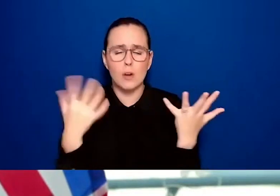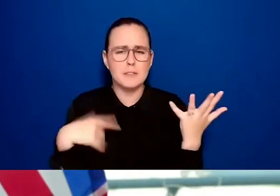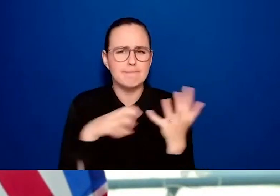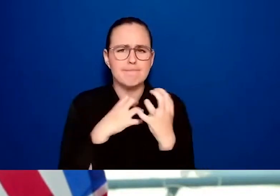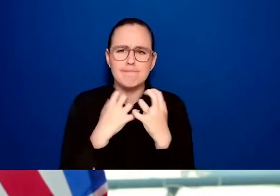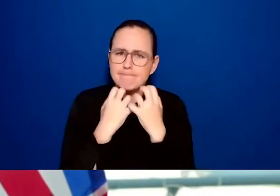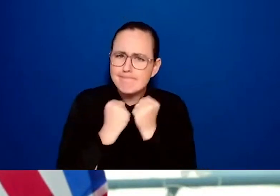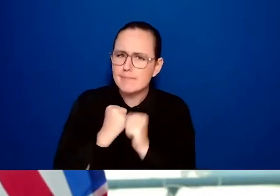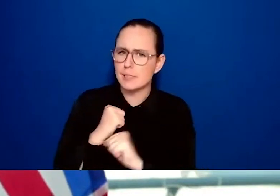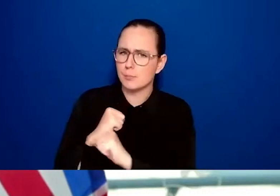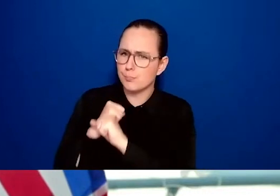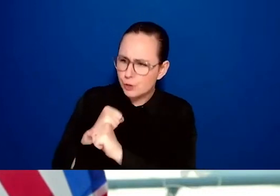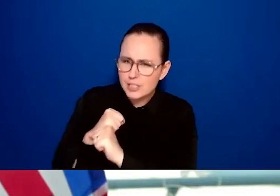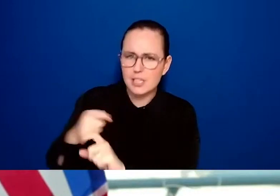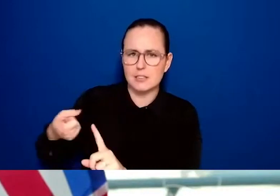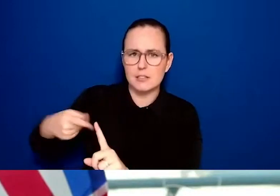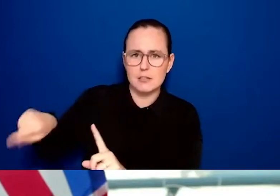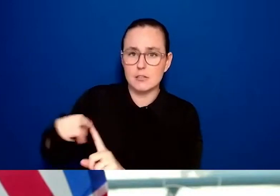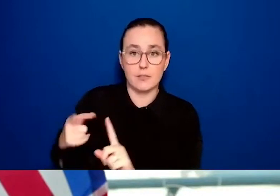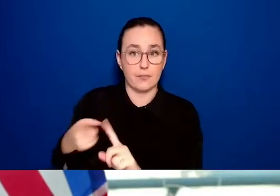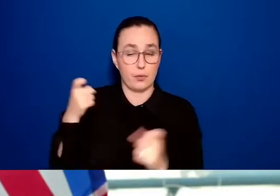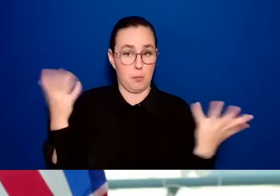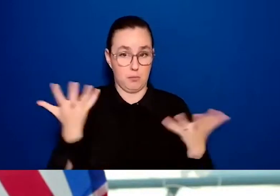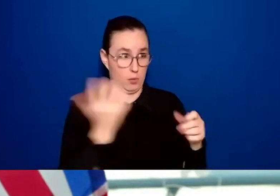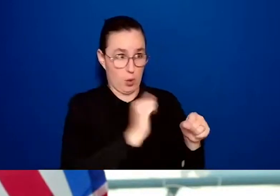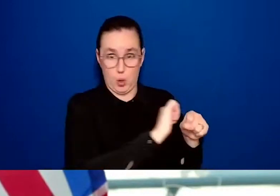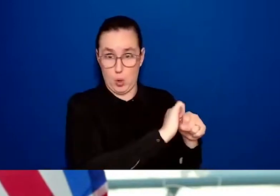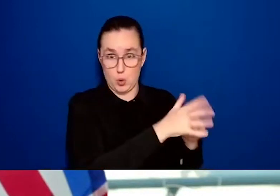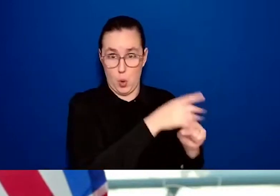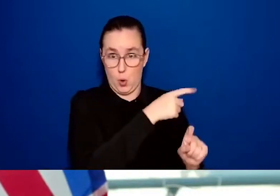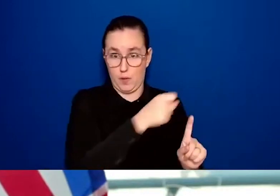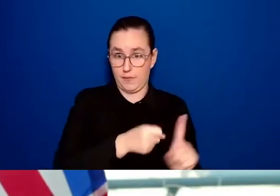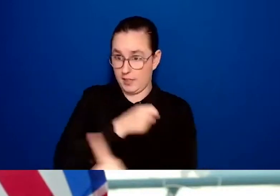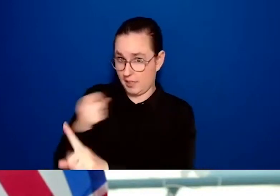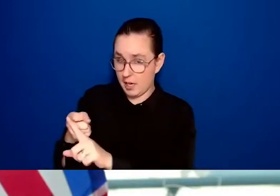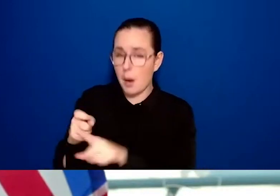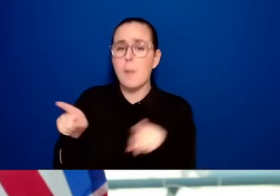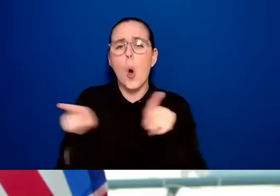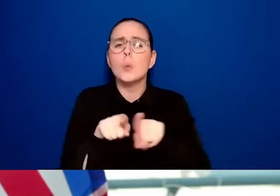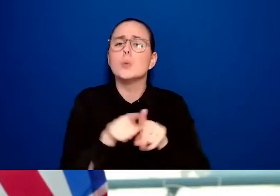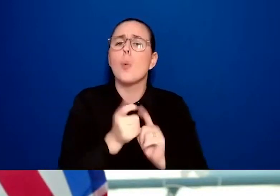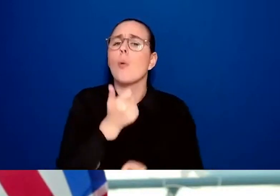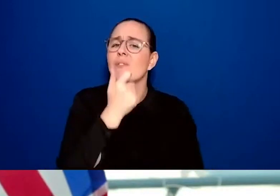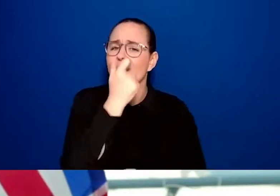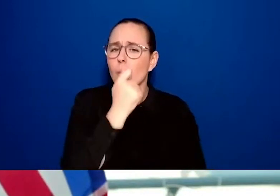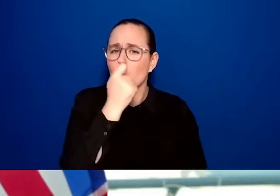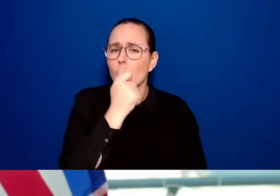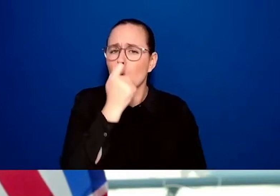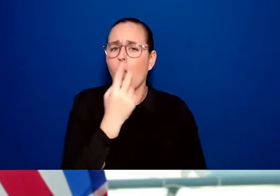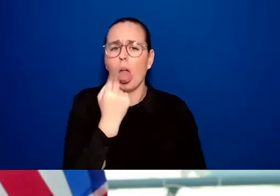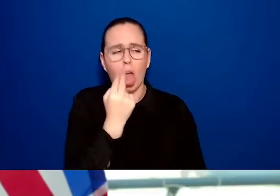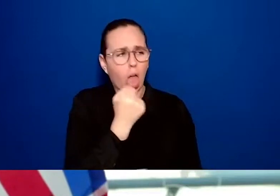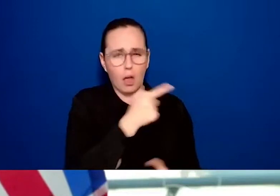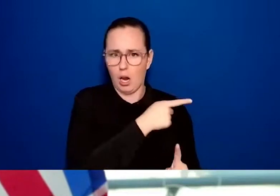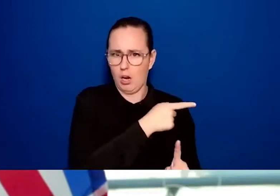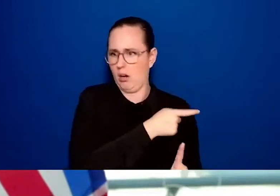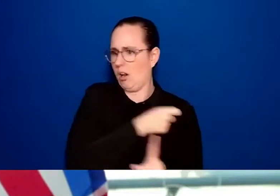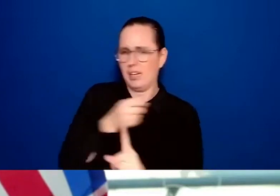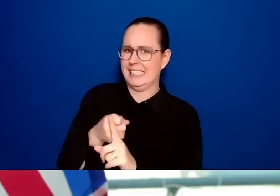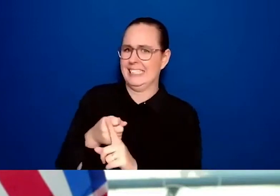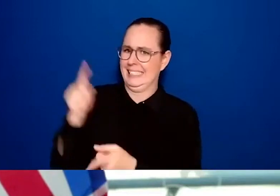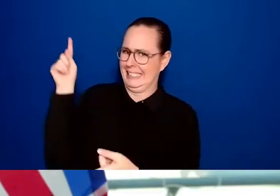both COVID and influenza sometime in October. But